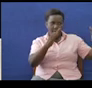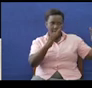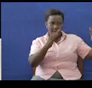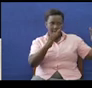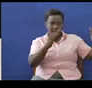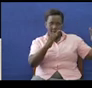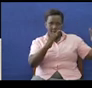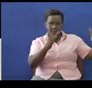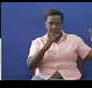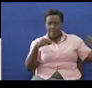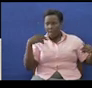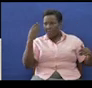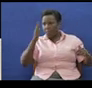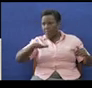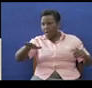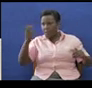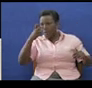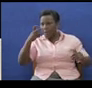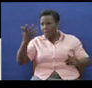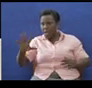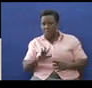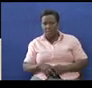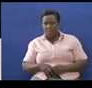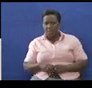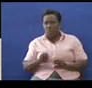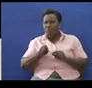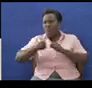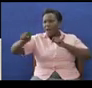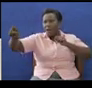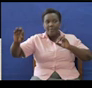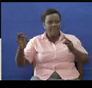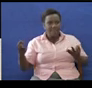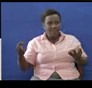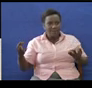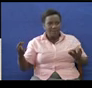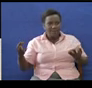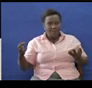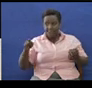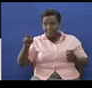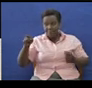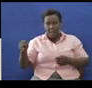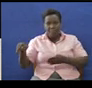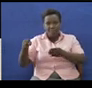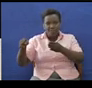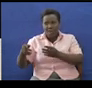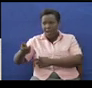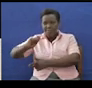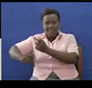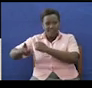is the distance from home to the areas where you fetch water, if it is a river or if it is a lake or if it is anywhere?